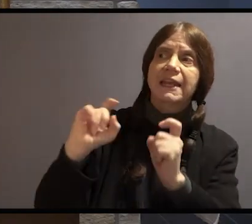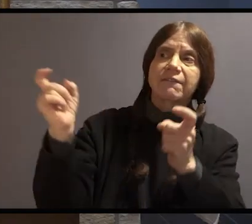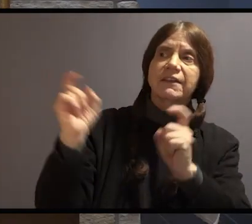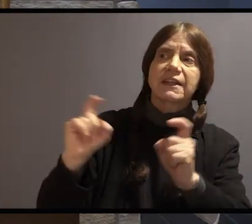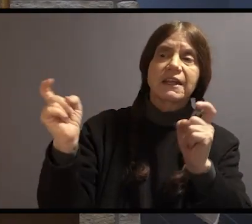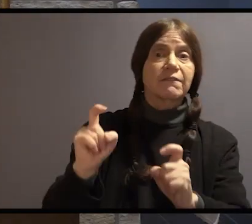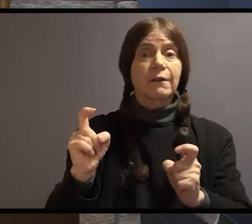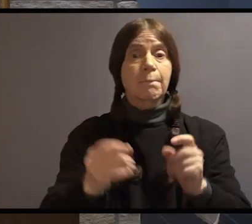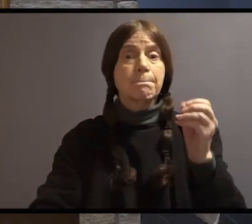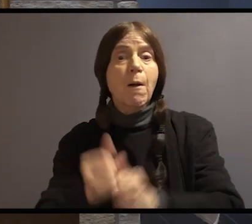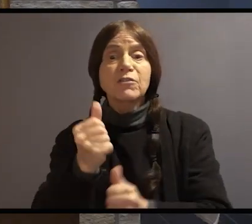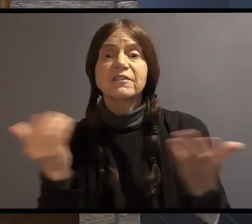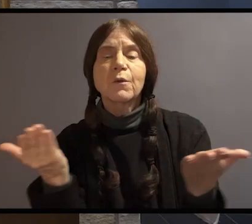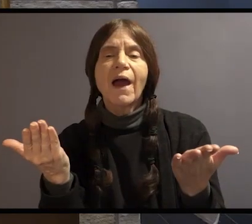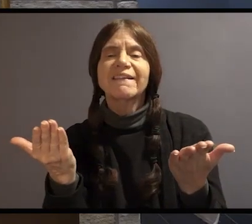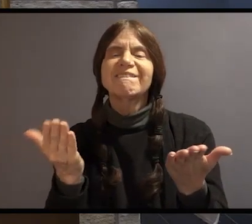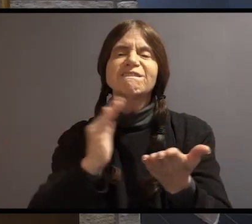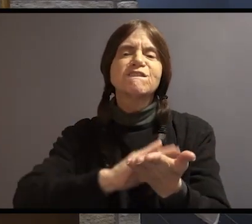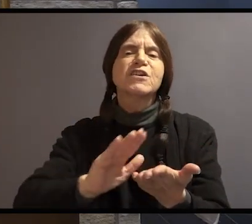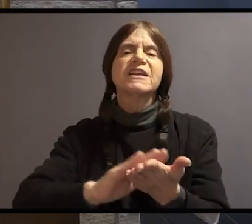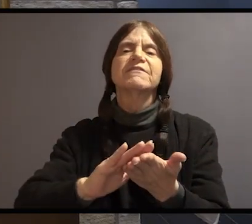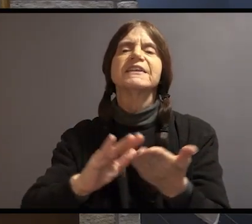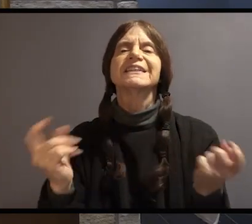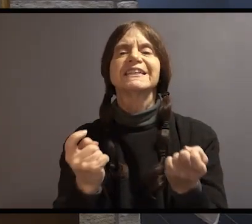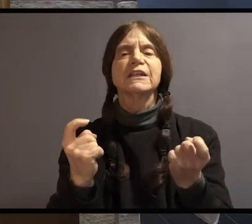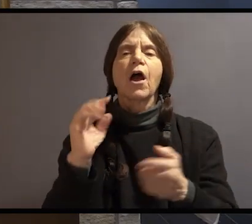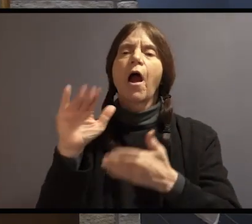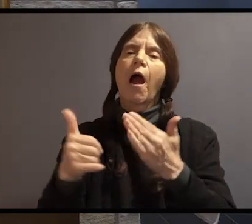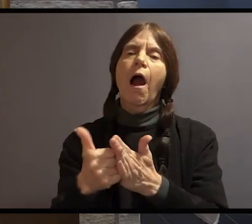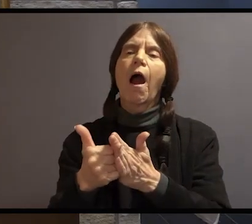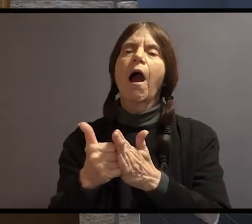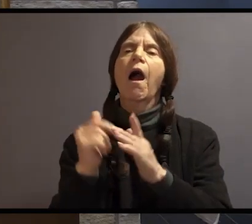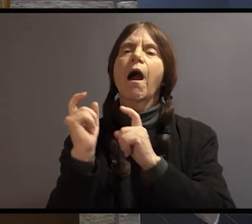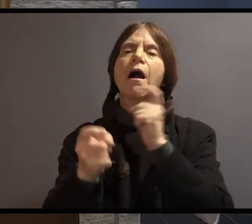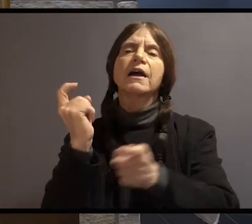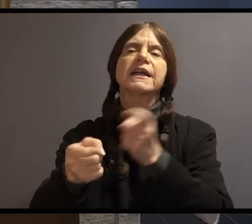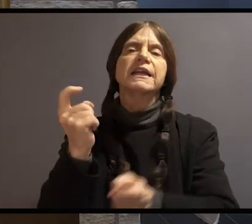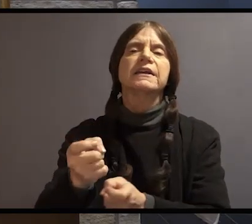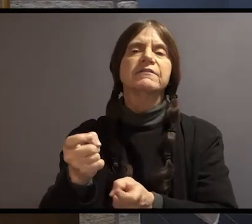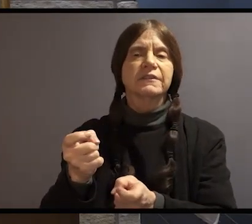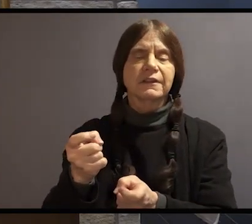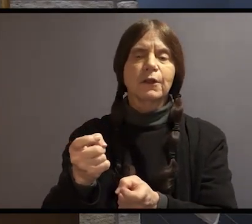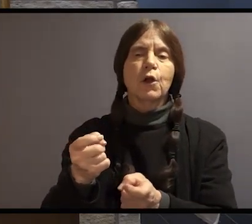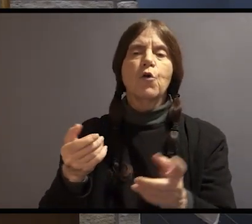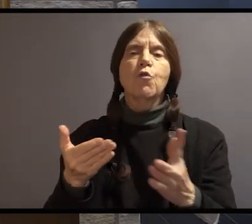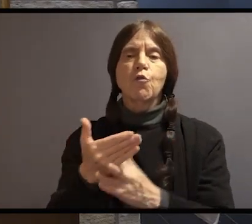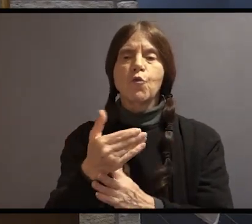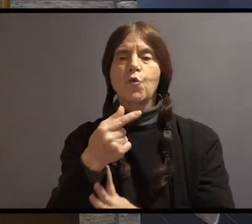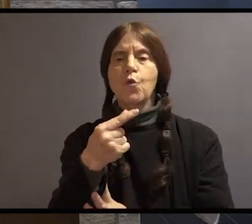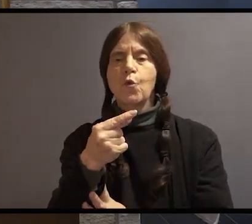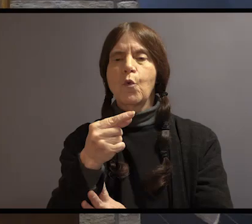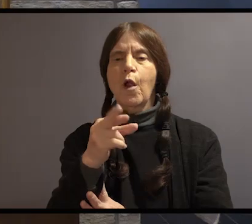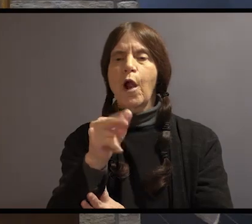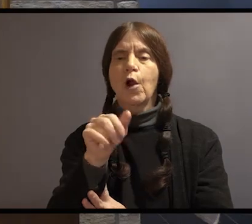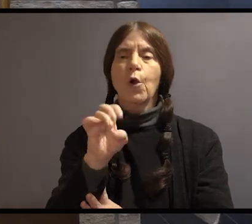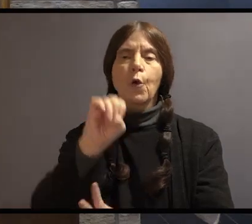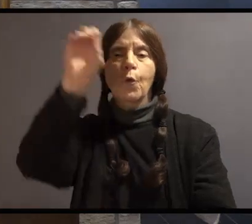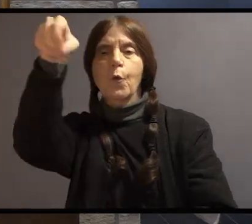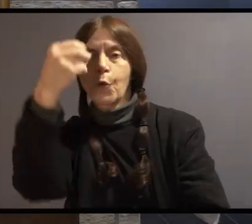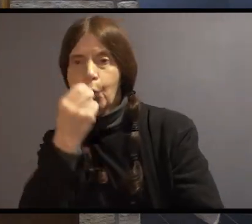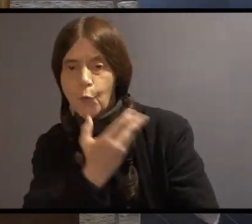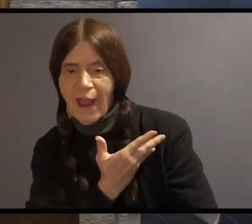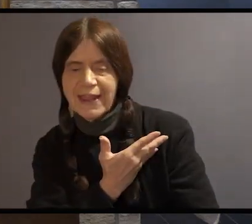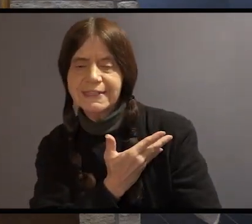all, the forgiveness of sins. These are all gifts given from God by grace. When we look